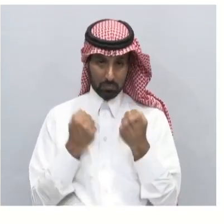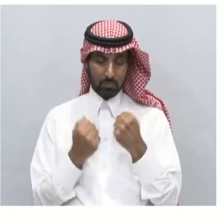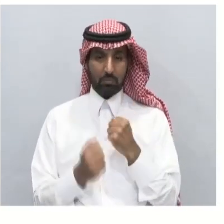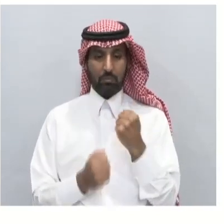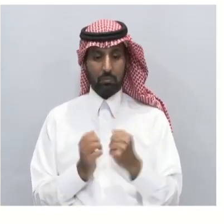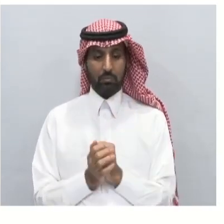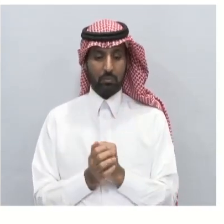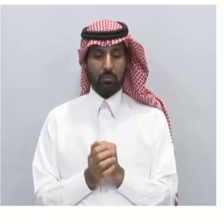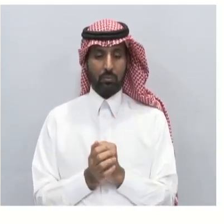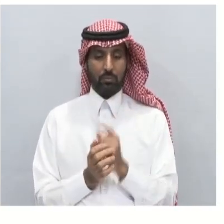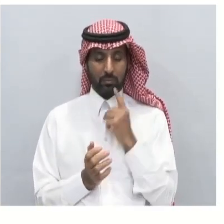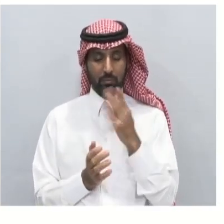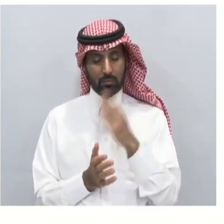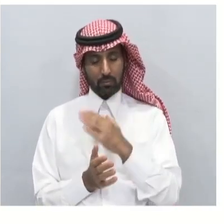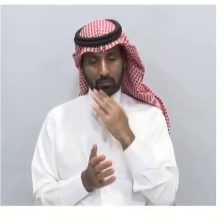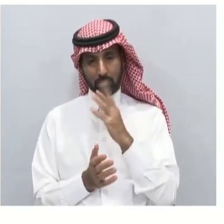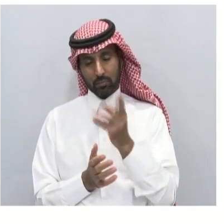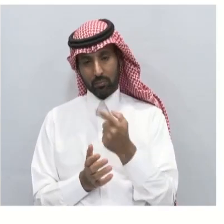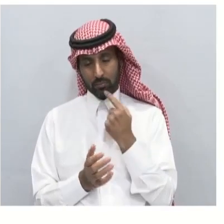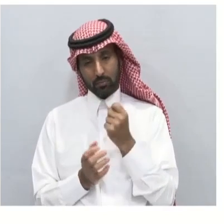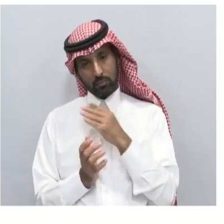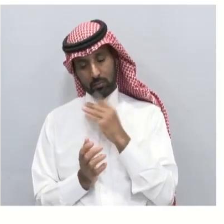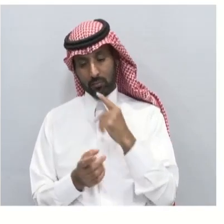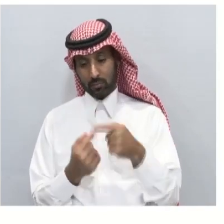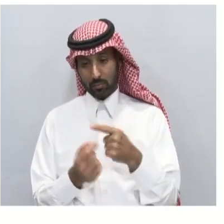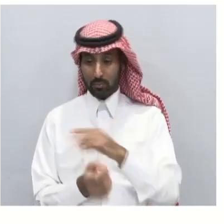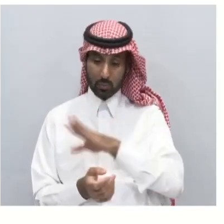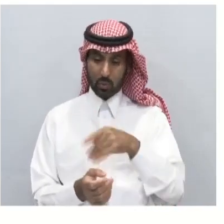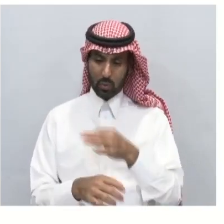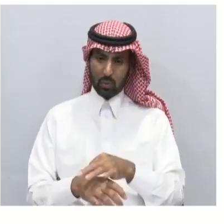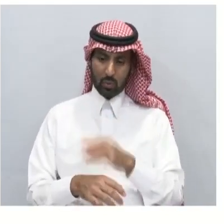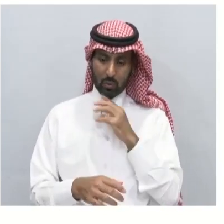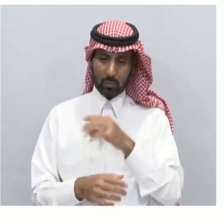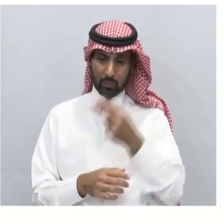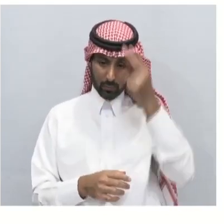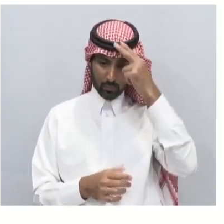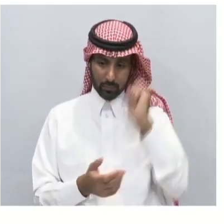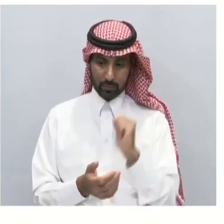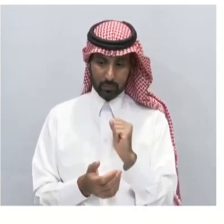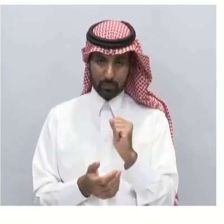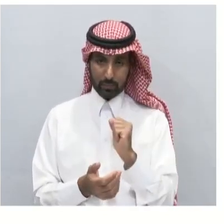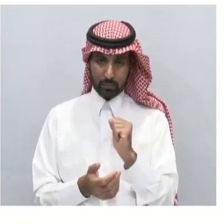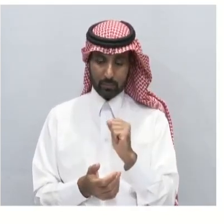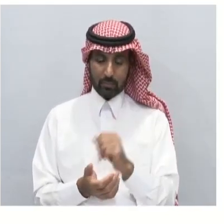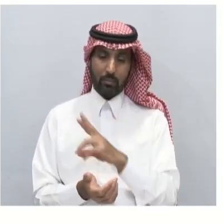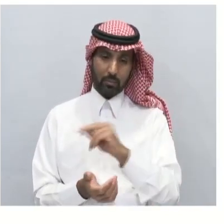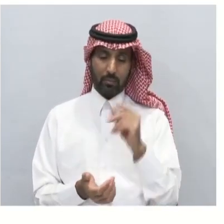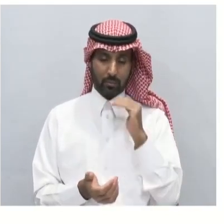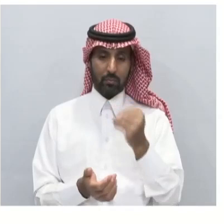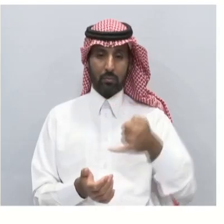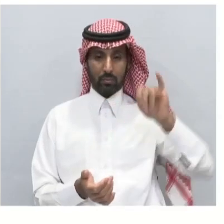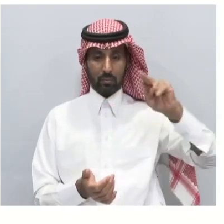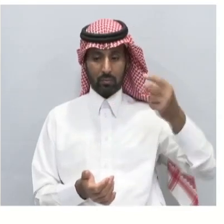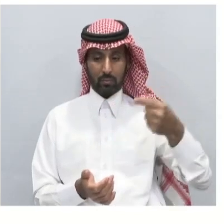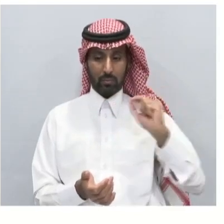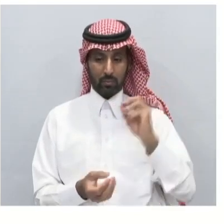a rest in the afternoon is common. You can say that. The first one we used, the same, gerund. We